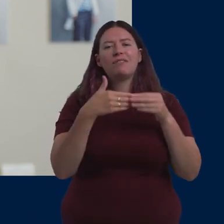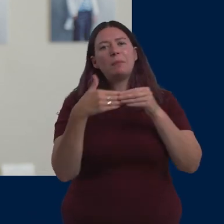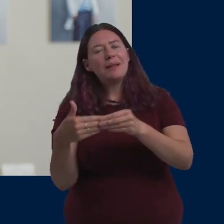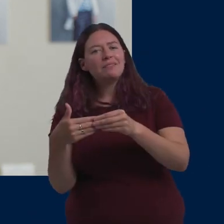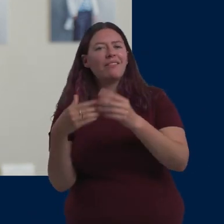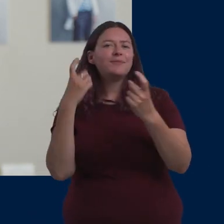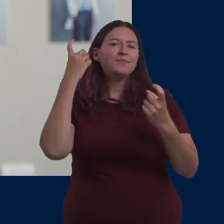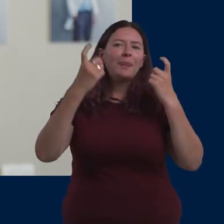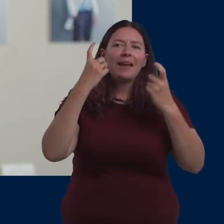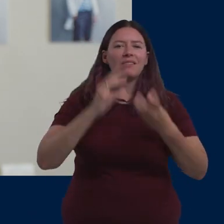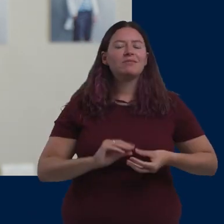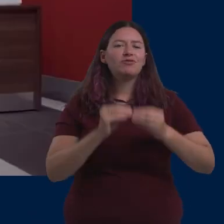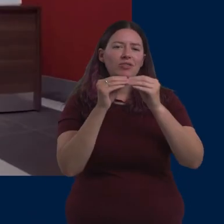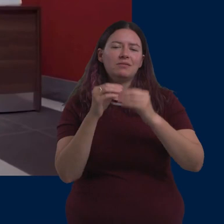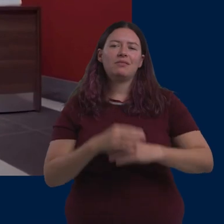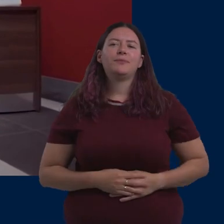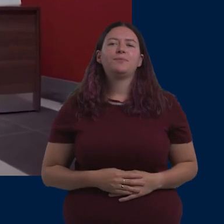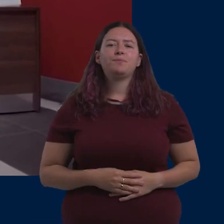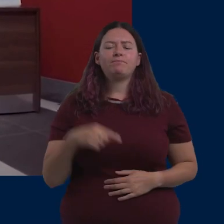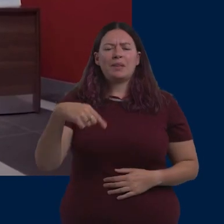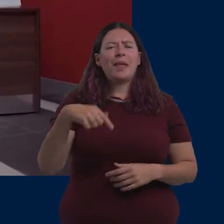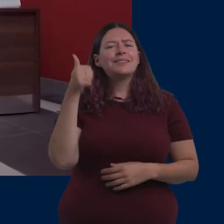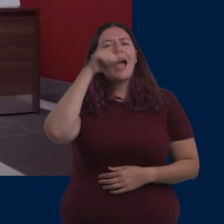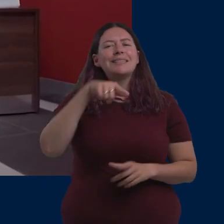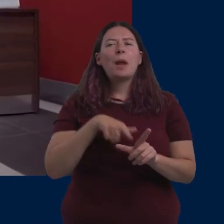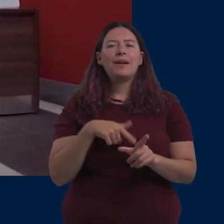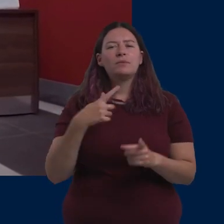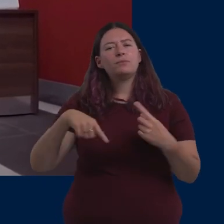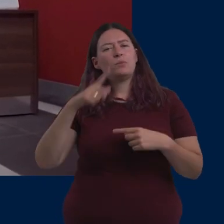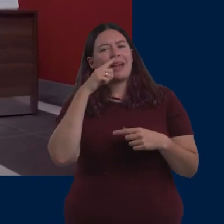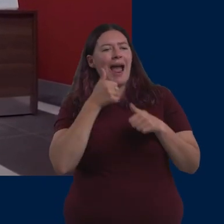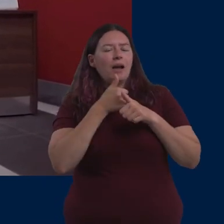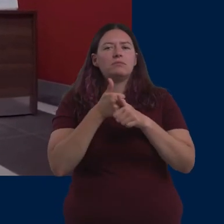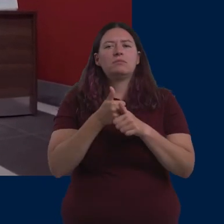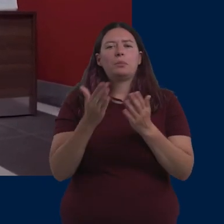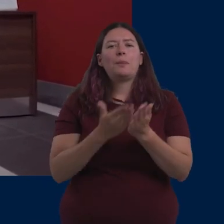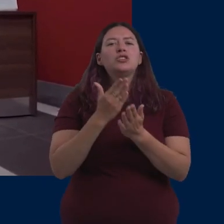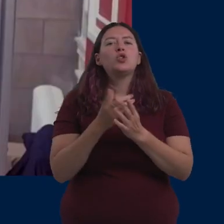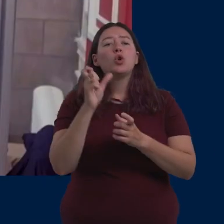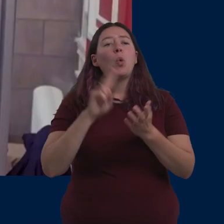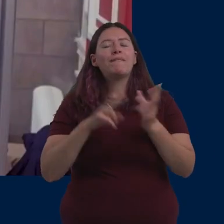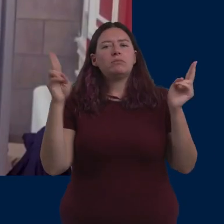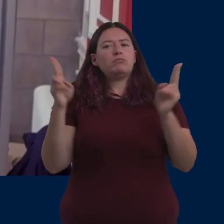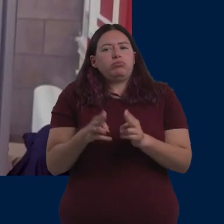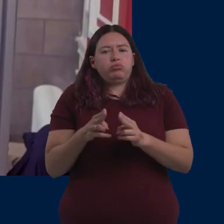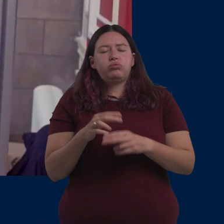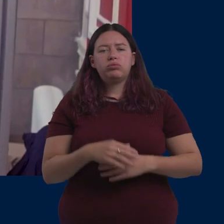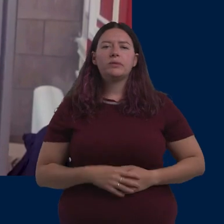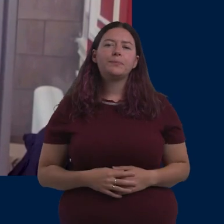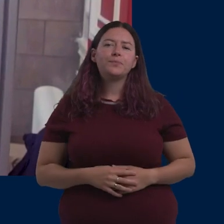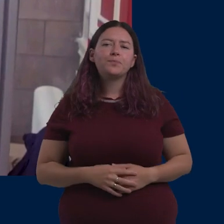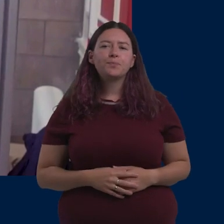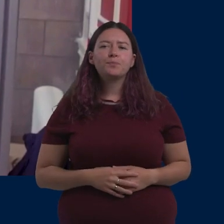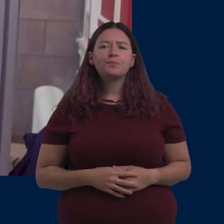thinkers, and creators. During this academic year, we can all play our part to reduce the spread of